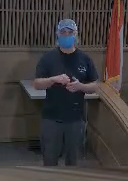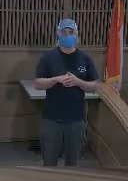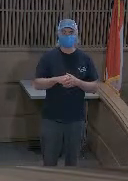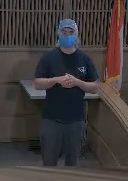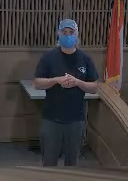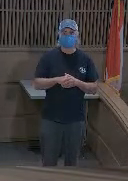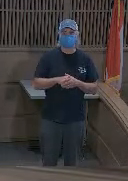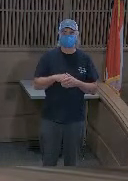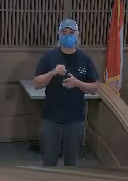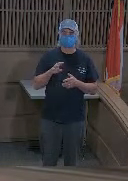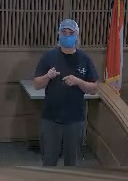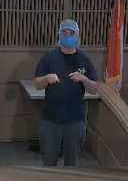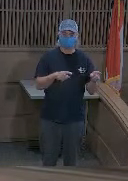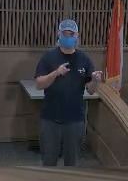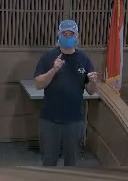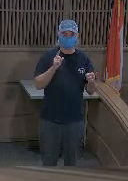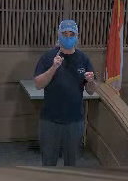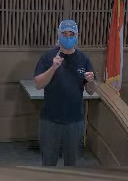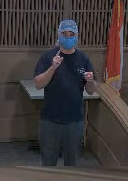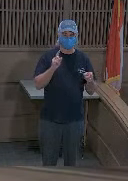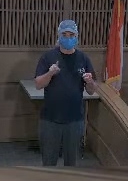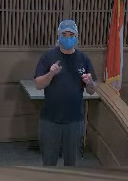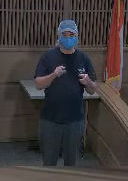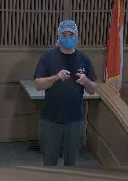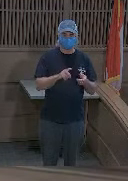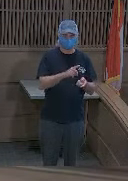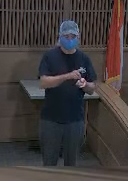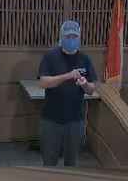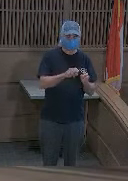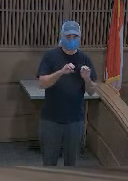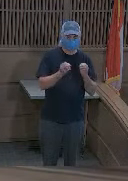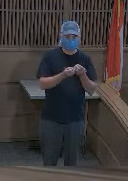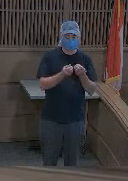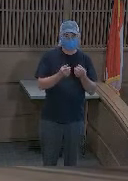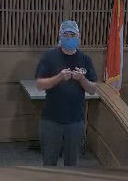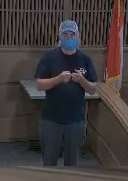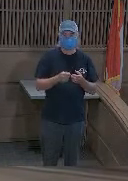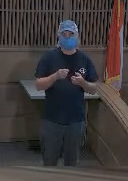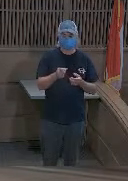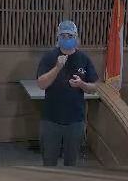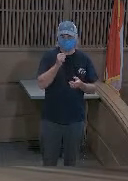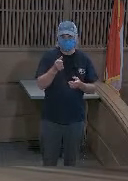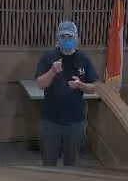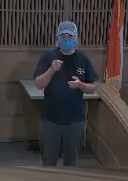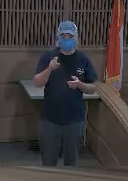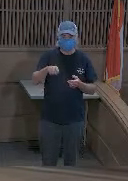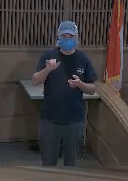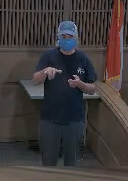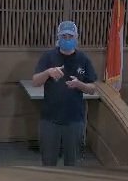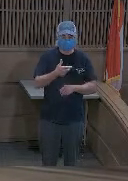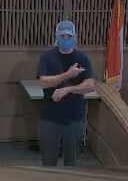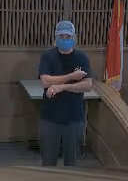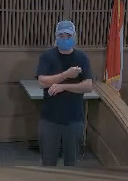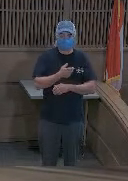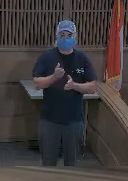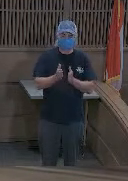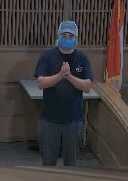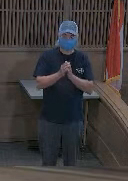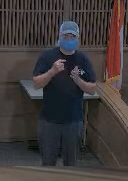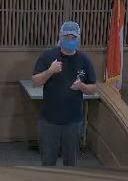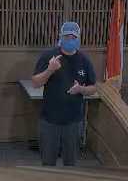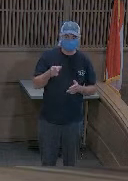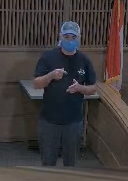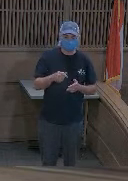office and you have a positive test, if they don't recommend it, I want you to ask them for it. Ask them for the referral. If they don't